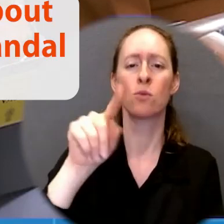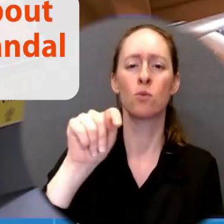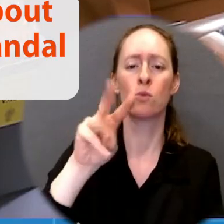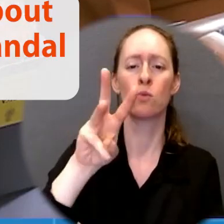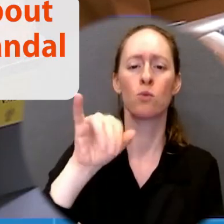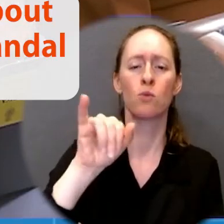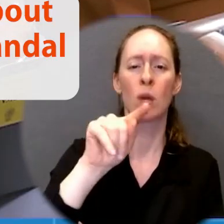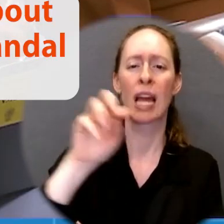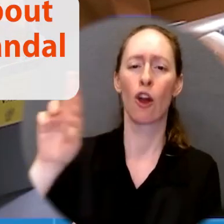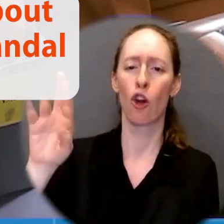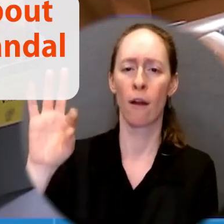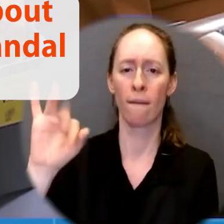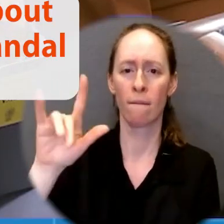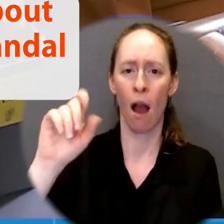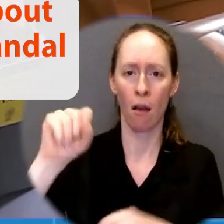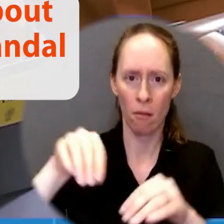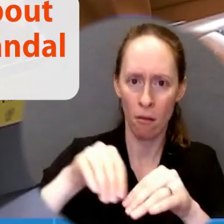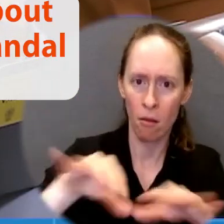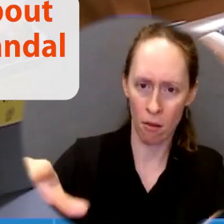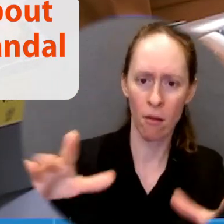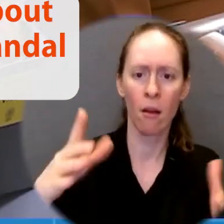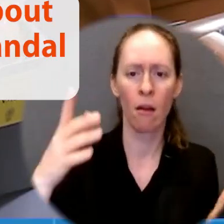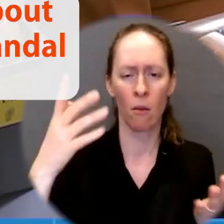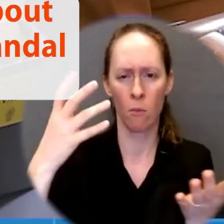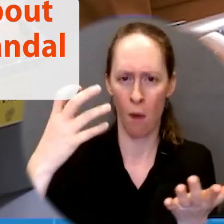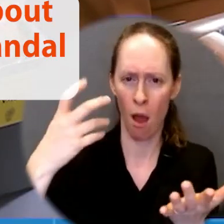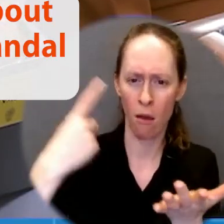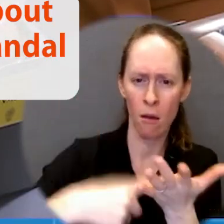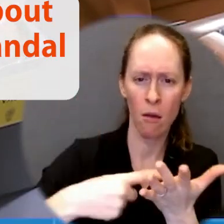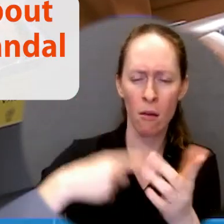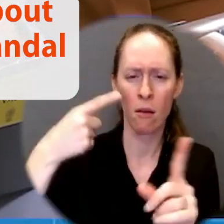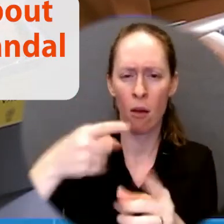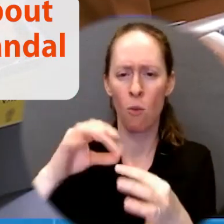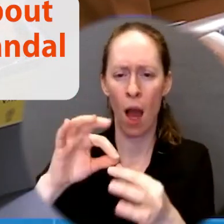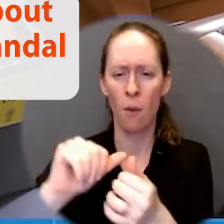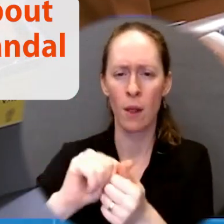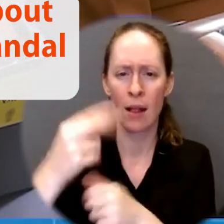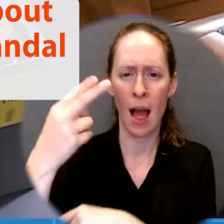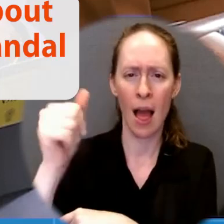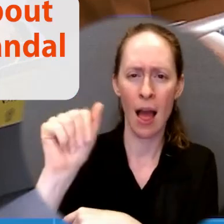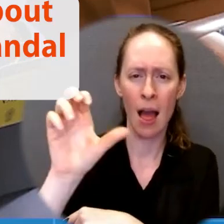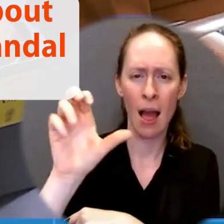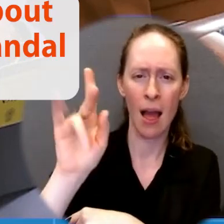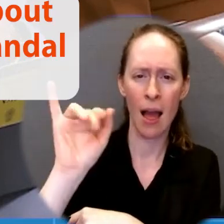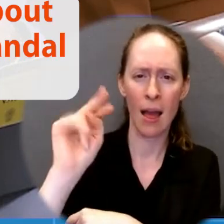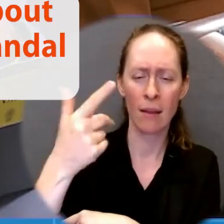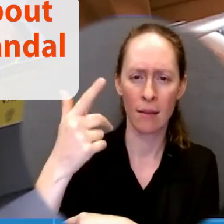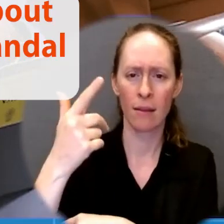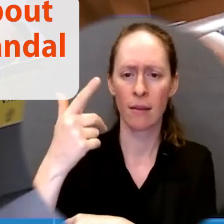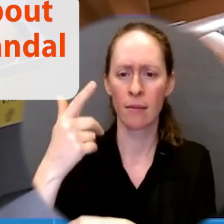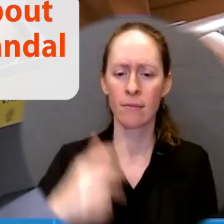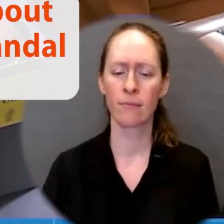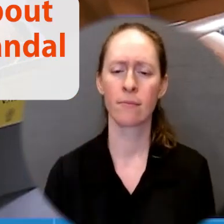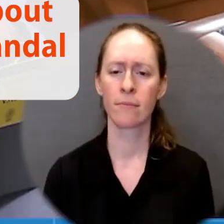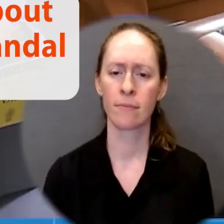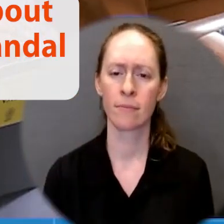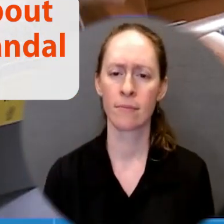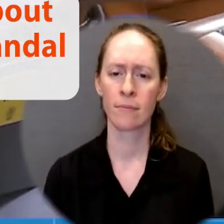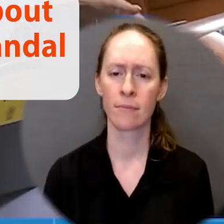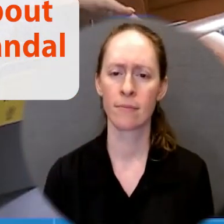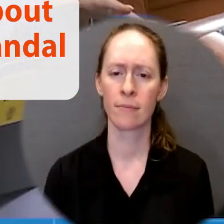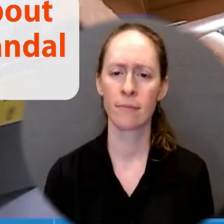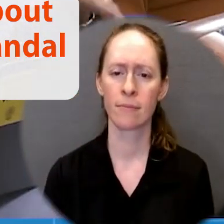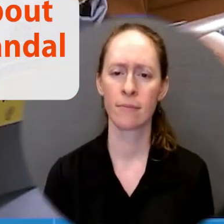the material noted that in this case, around the Hunter Biden laptop story, there was no official or law enforcement finding